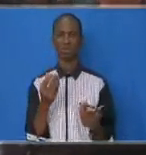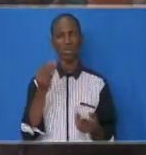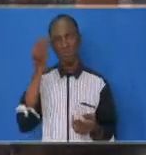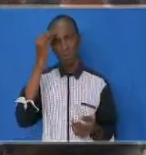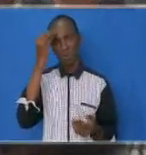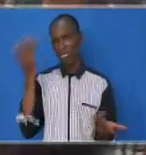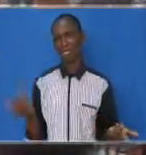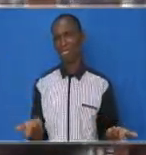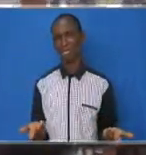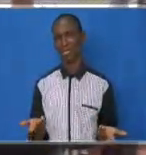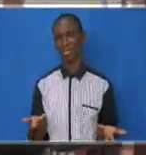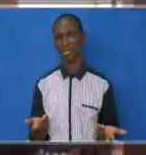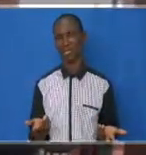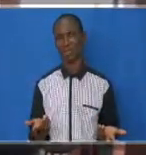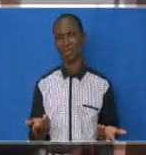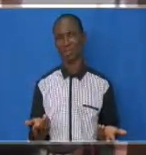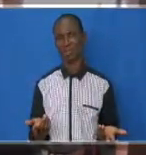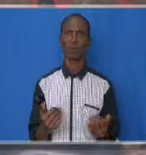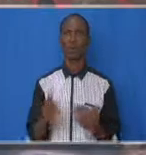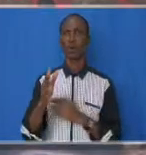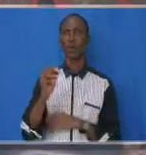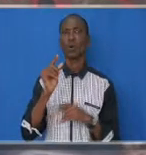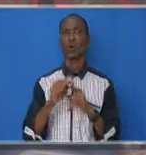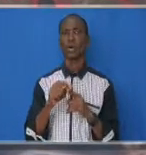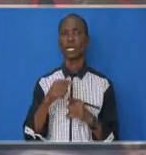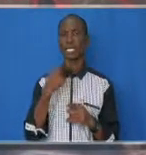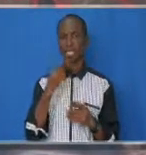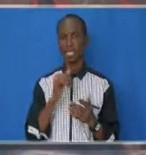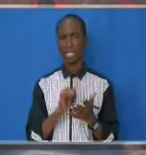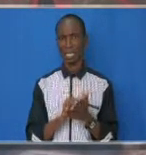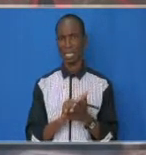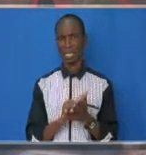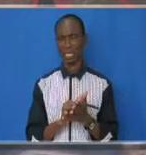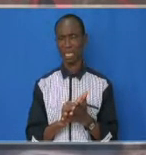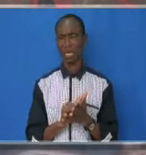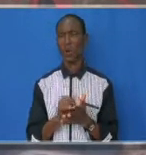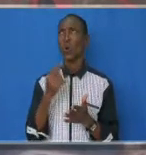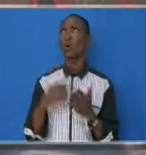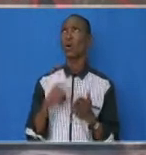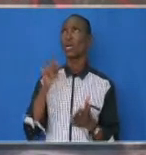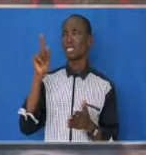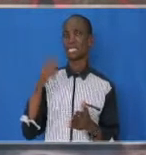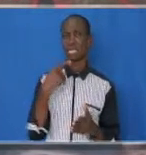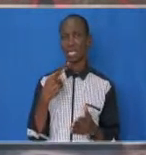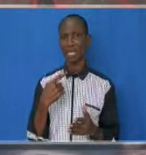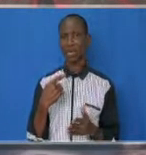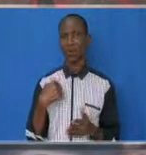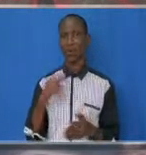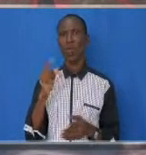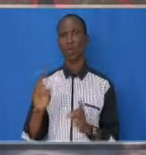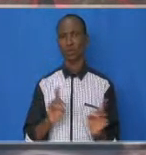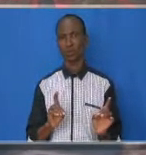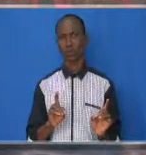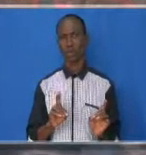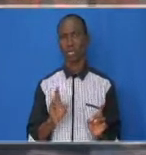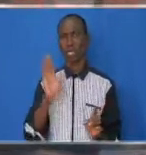Adofonum yeda yankopon ase wadum yen na otum da edikan bio Churches of Christ I work